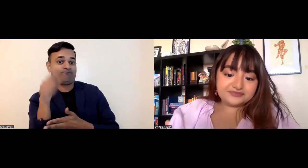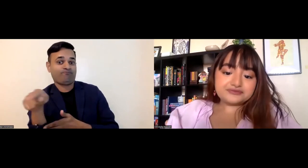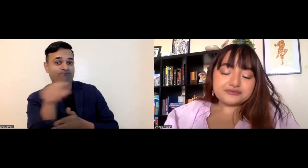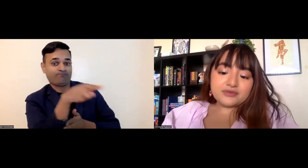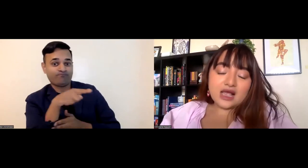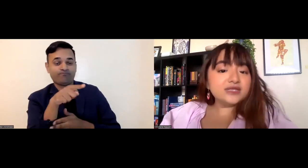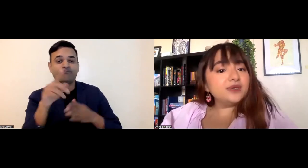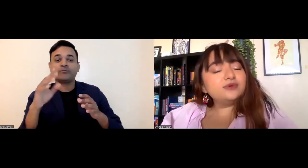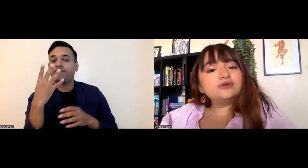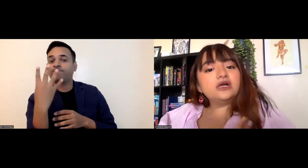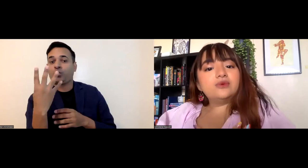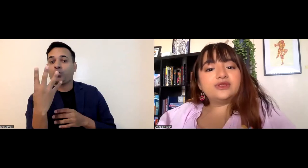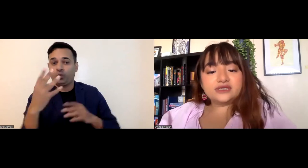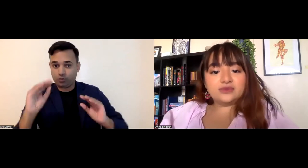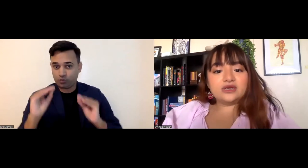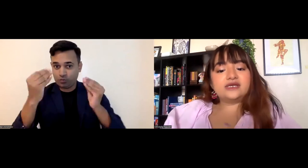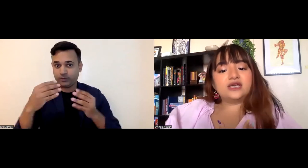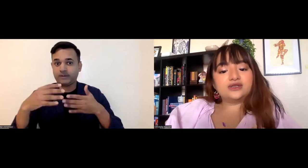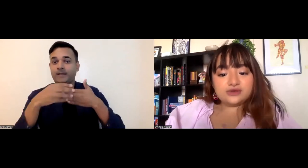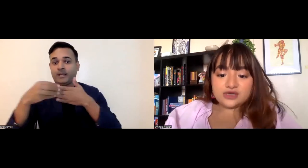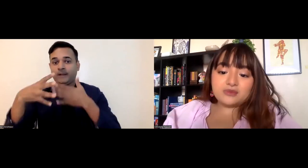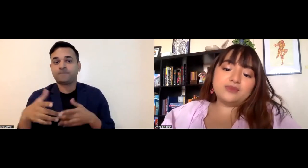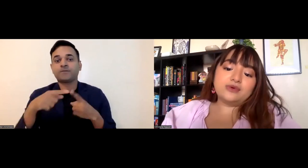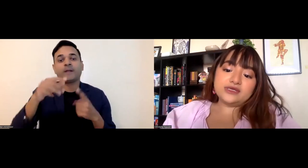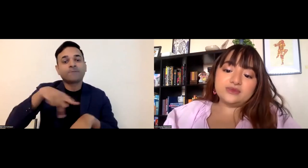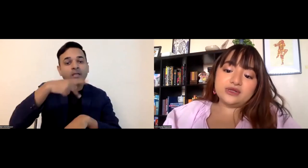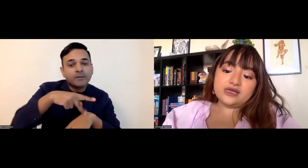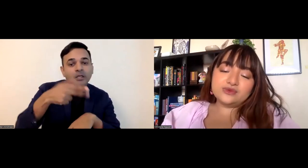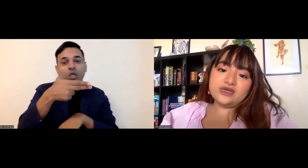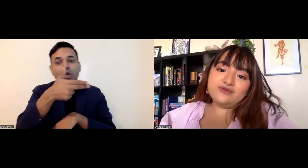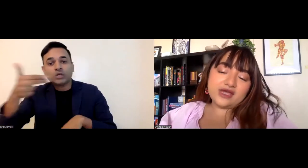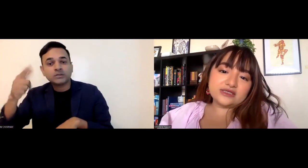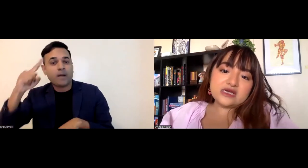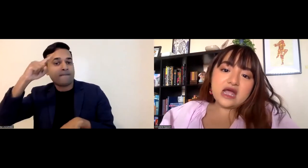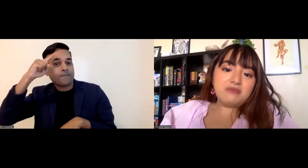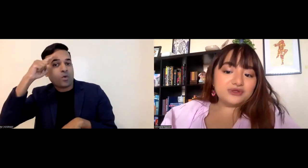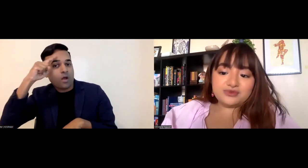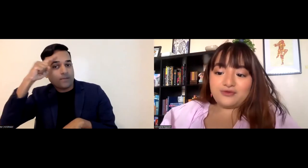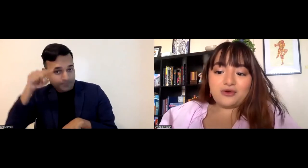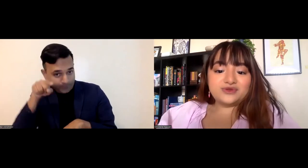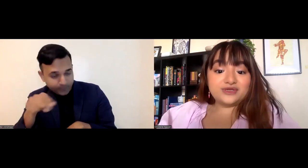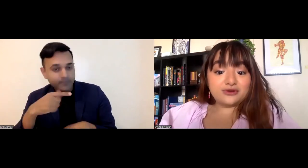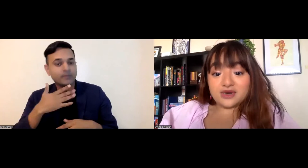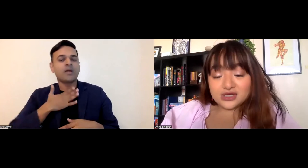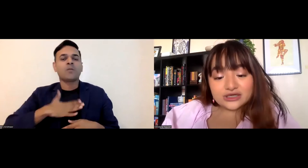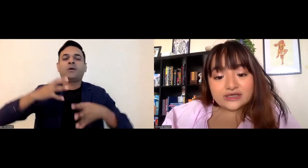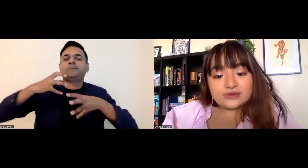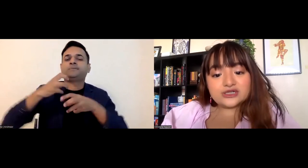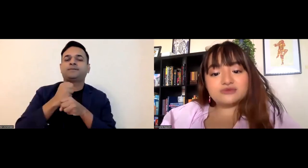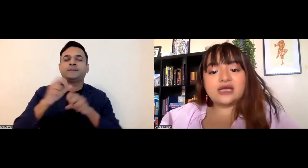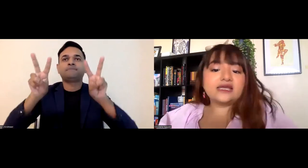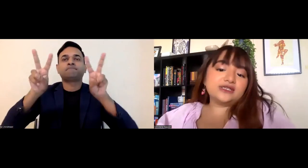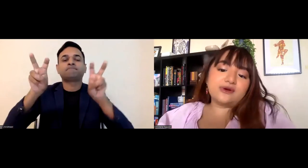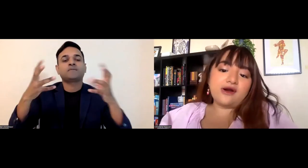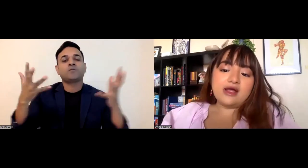today. As people with disabilities and young people with disabilities, we can face multiple forms of discrimination,